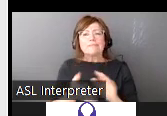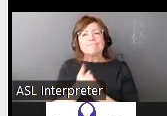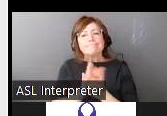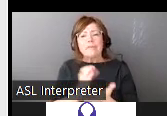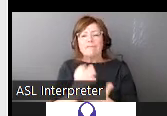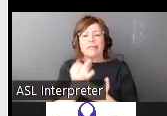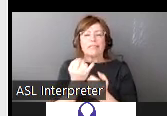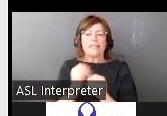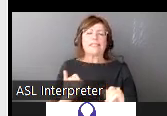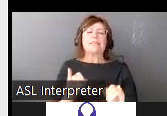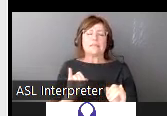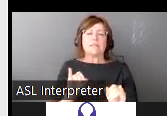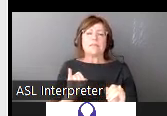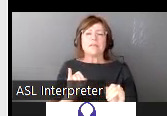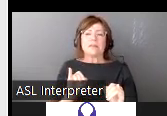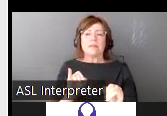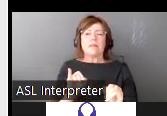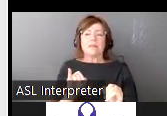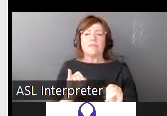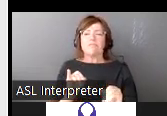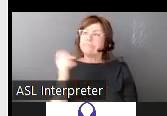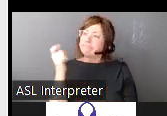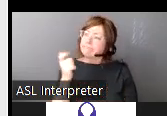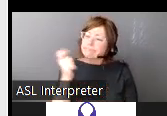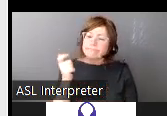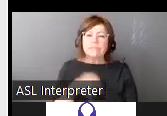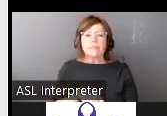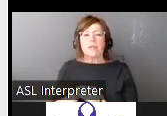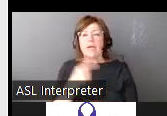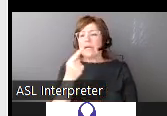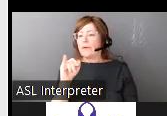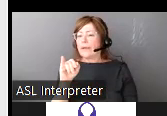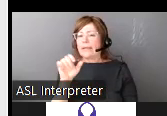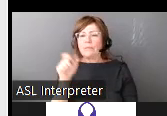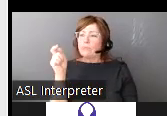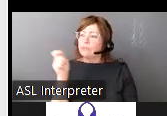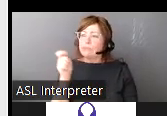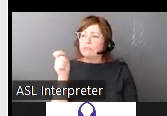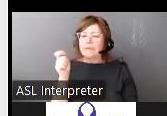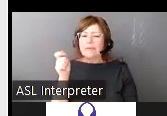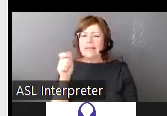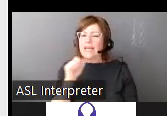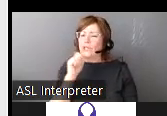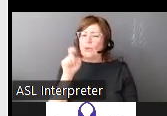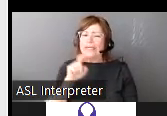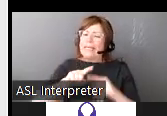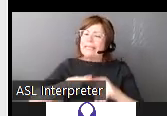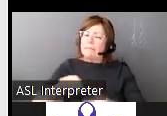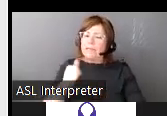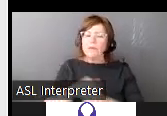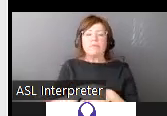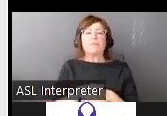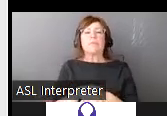to receive OAS and also guaranteed income supplements, and